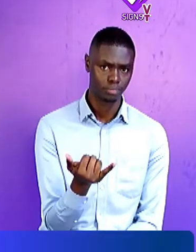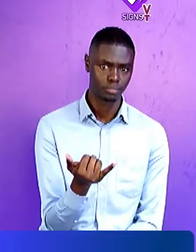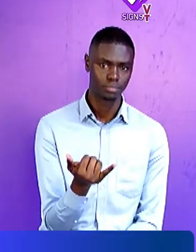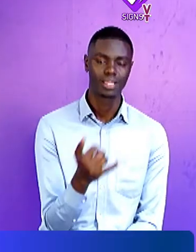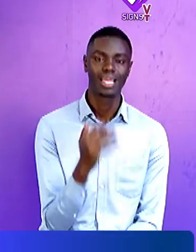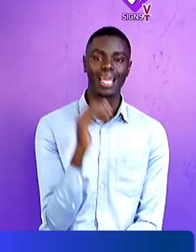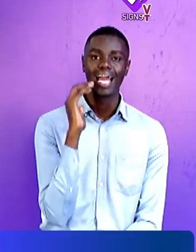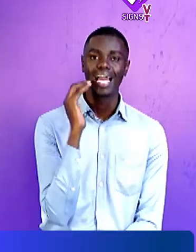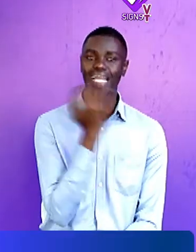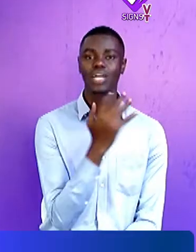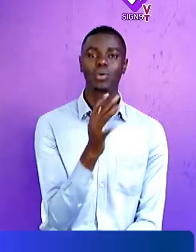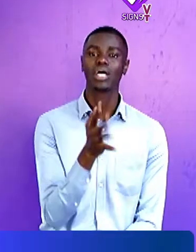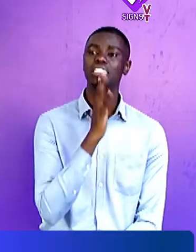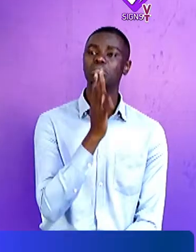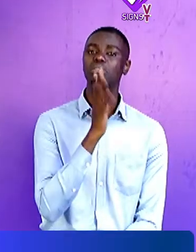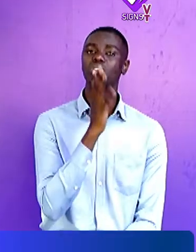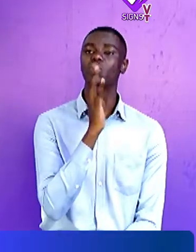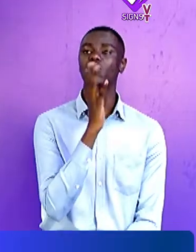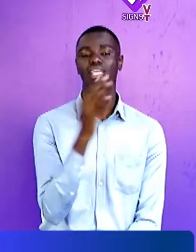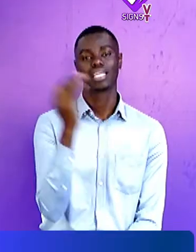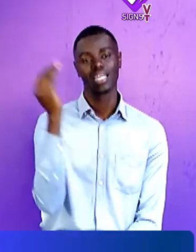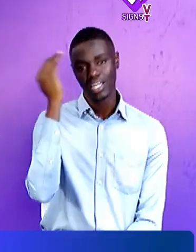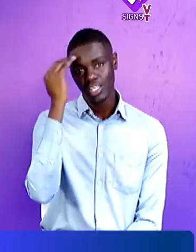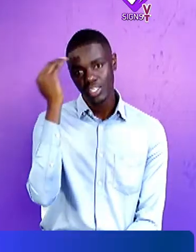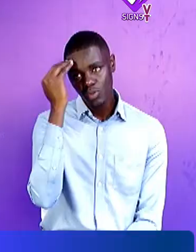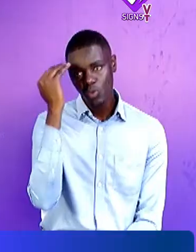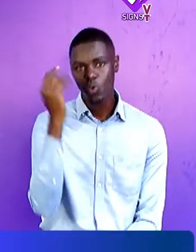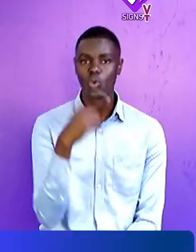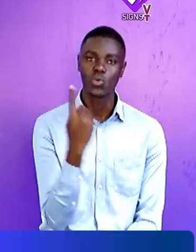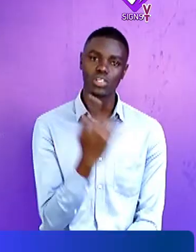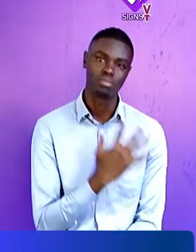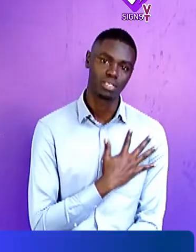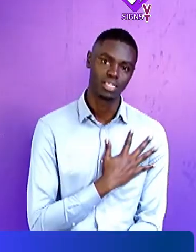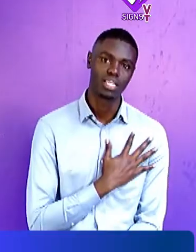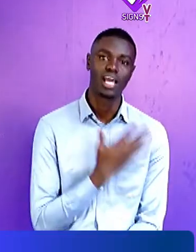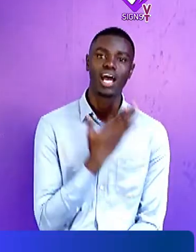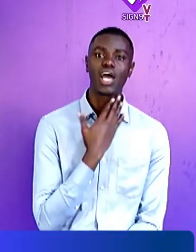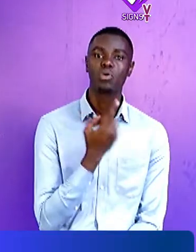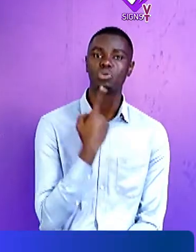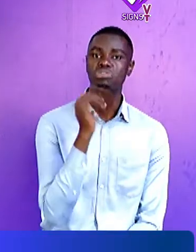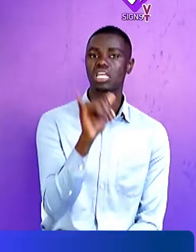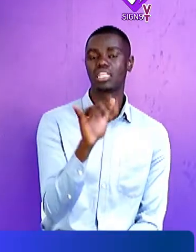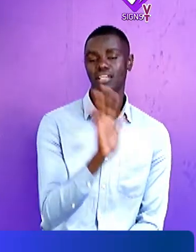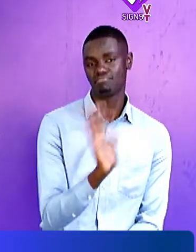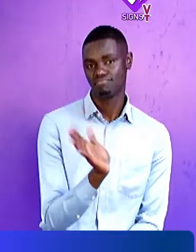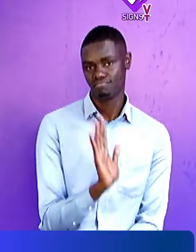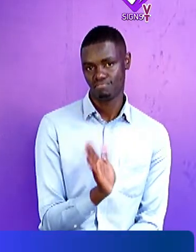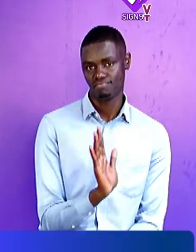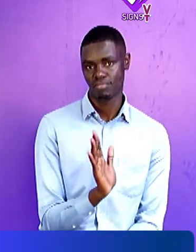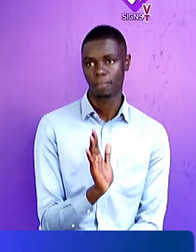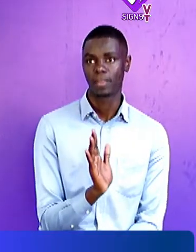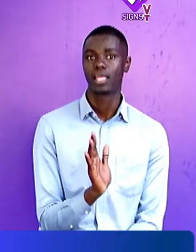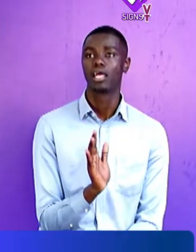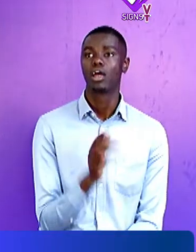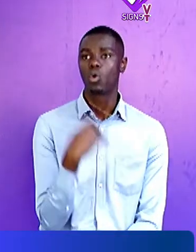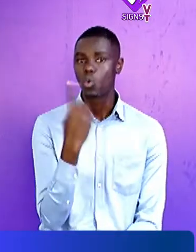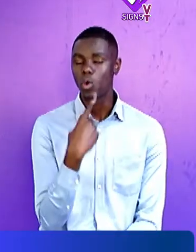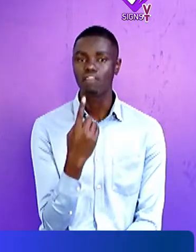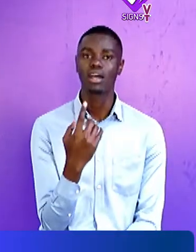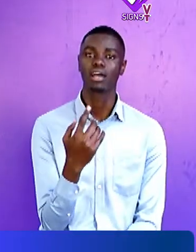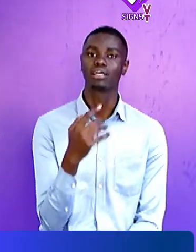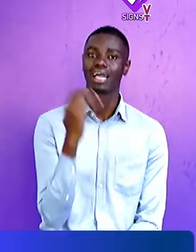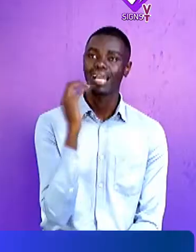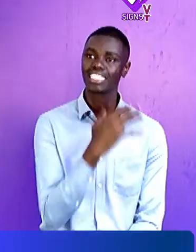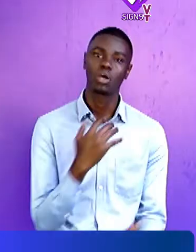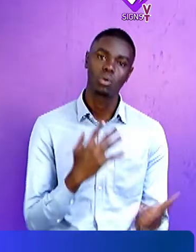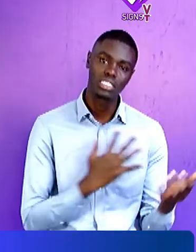Gachagua has been talking the way he talks. You know who he is patriotic to, isn't it? Yeah. I don't want to say this much on television, isn't Yeah. it? Whoever but Gachagua is patriotic